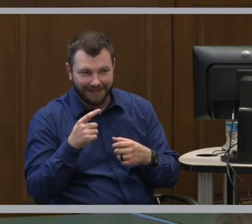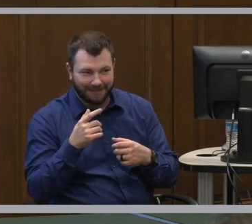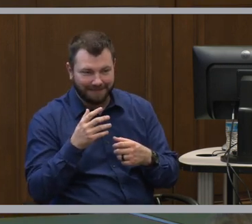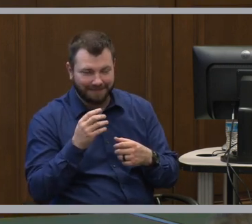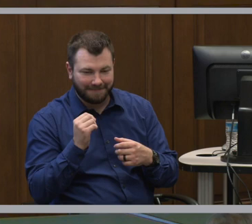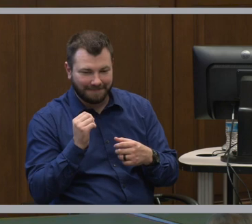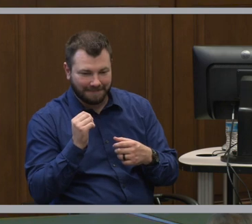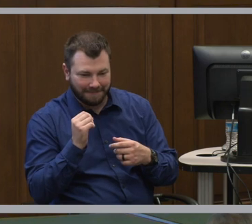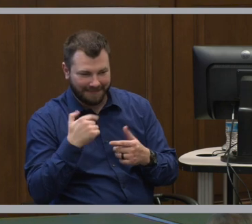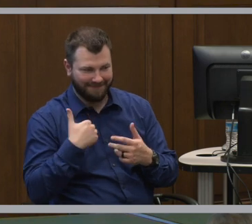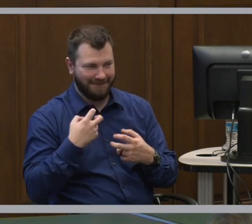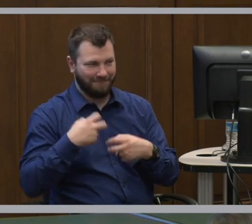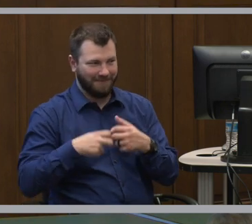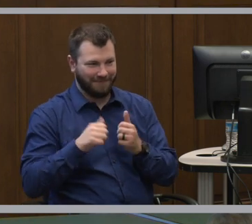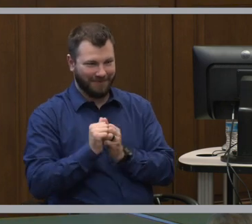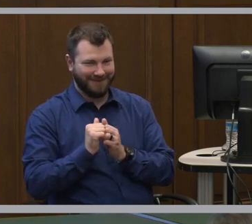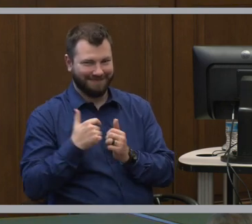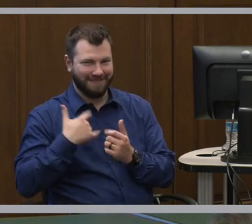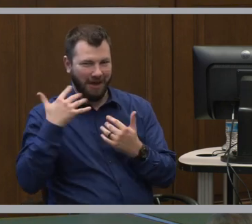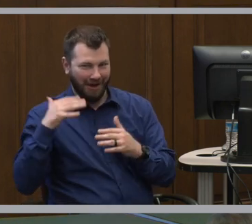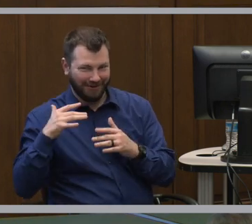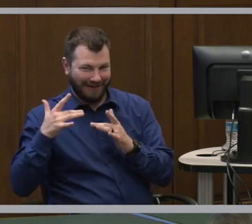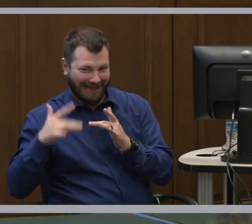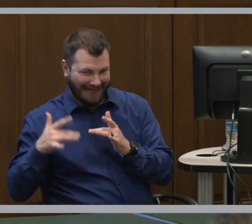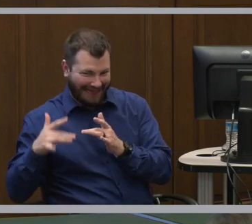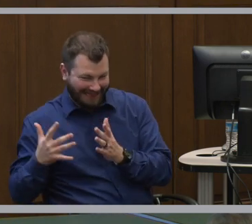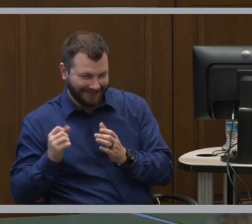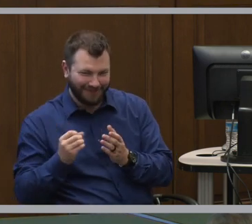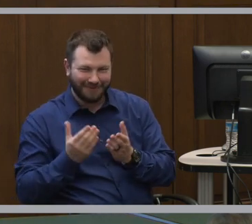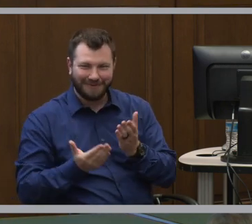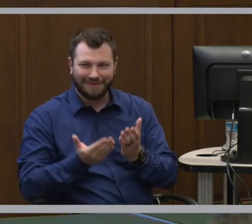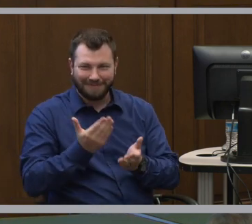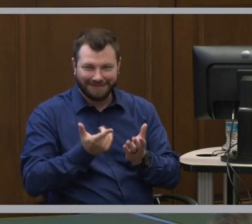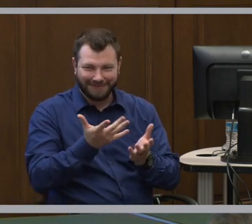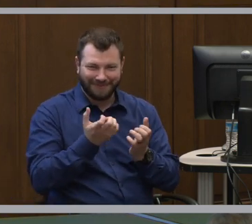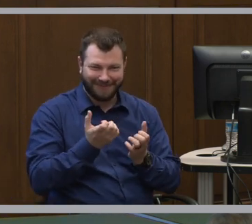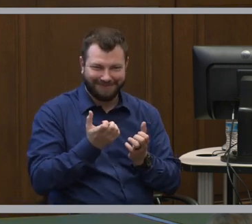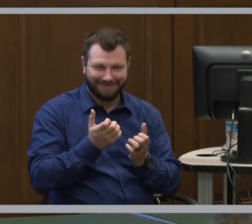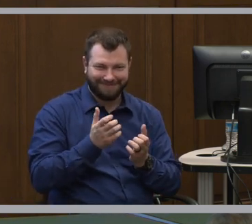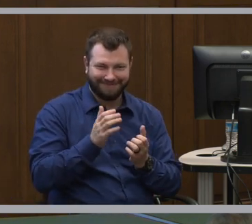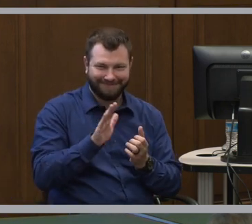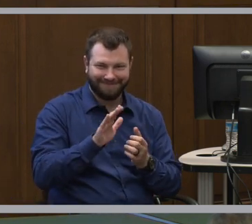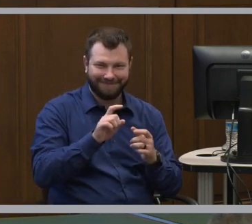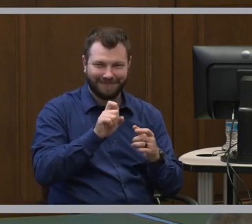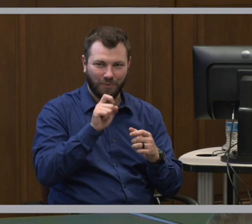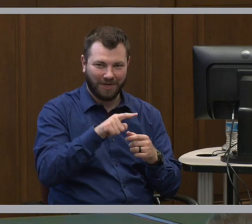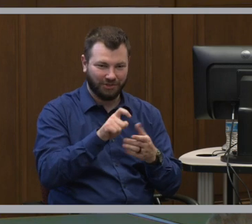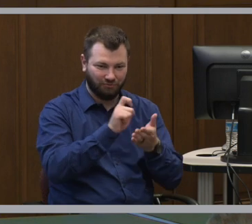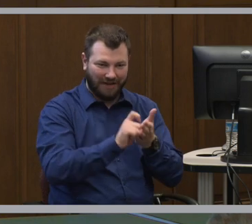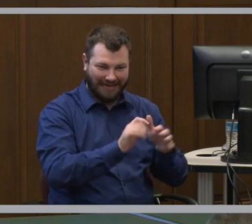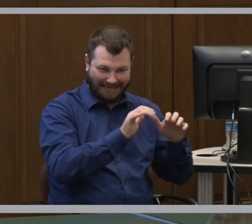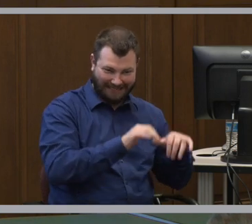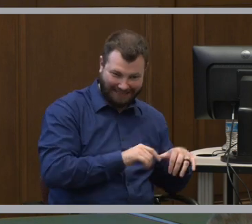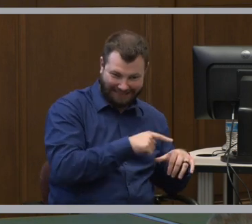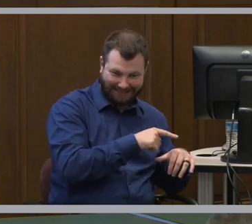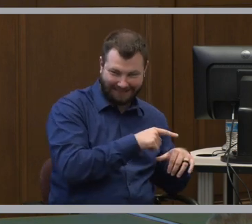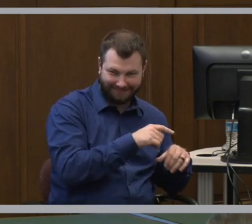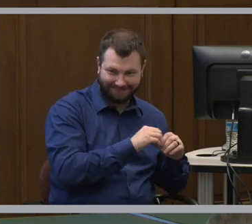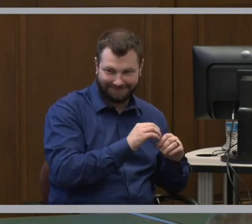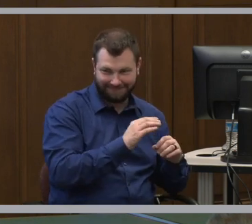problems with my audio, so you might want to submit your questions in writing,